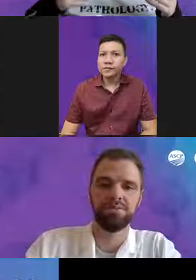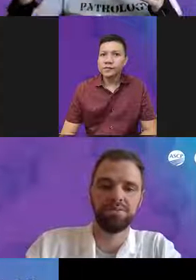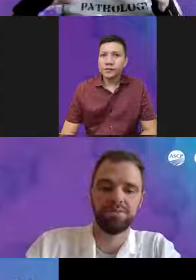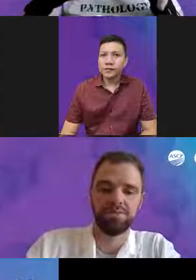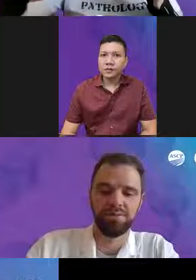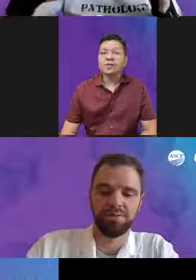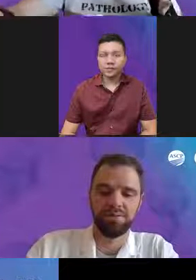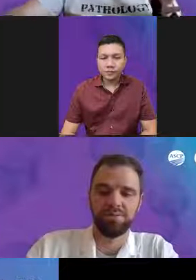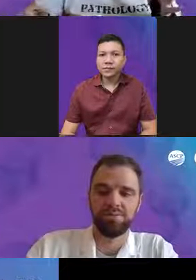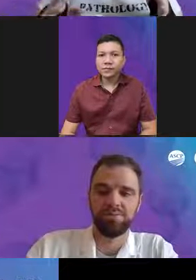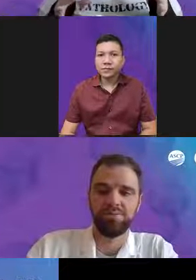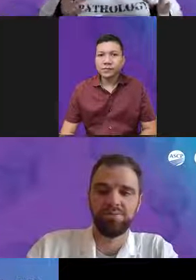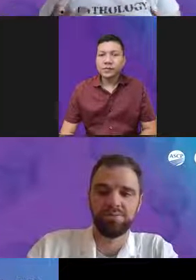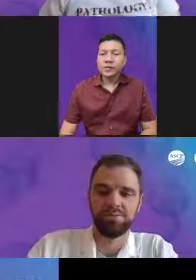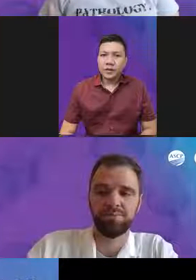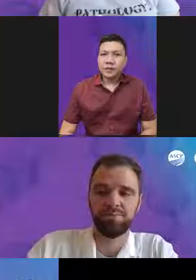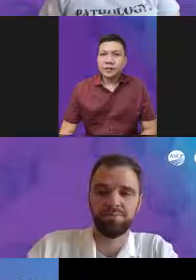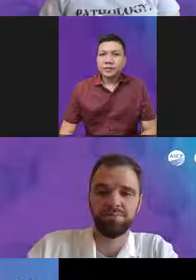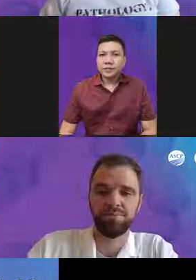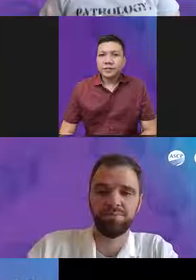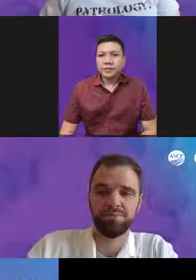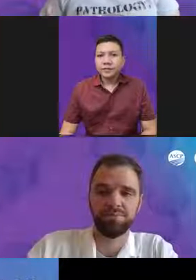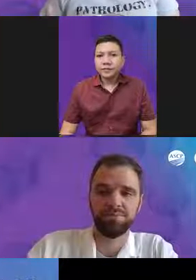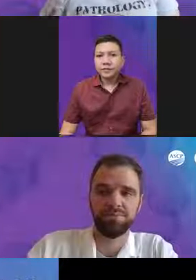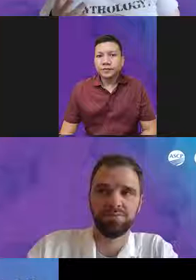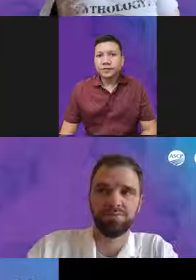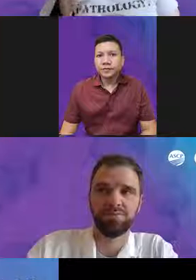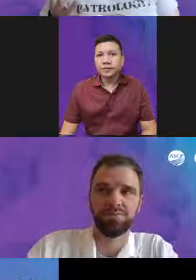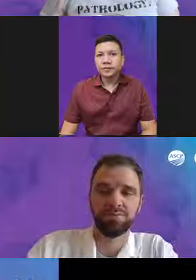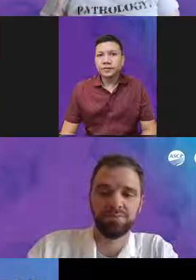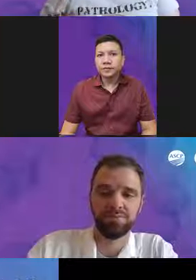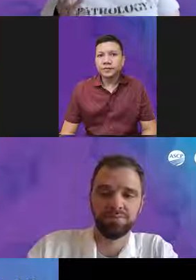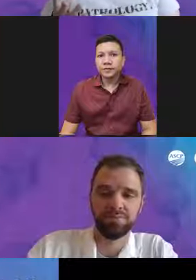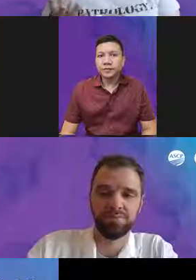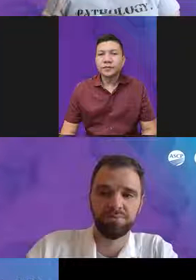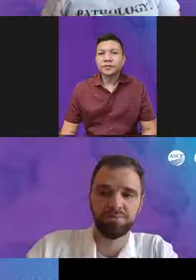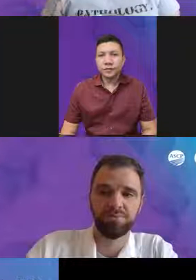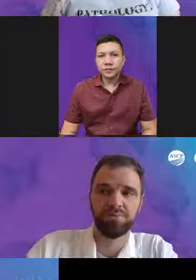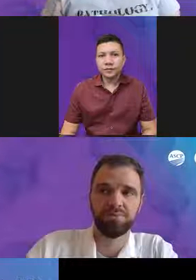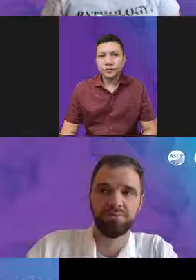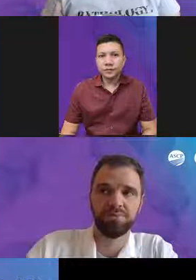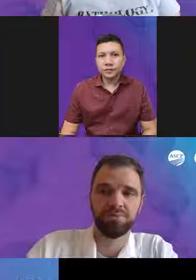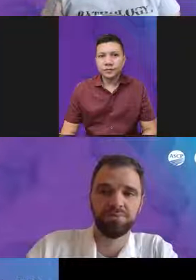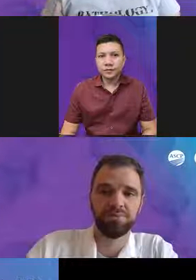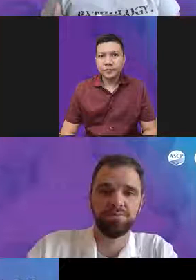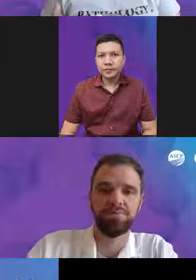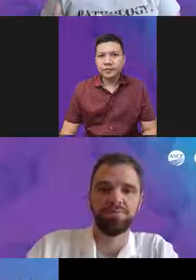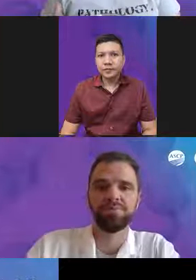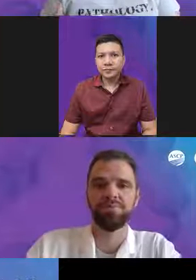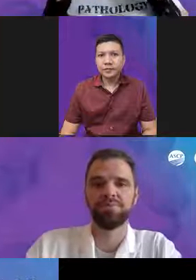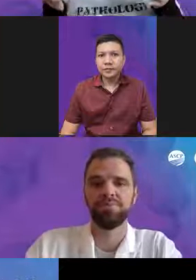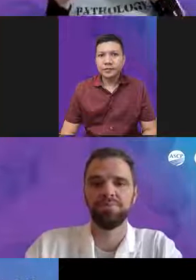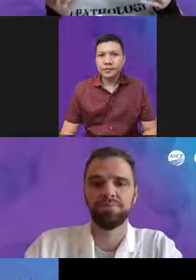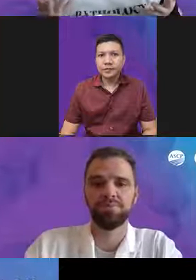take out or push out the different types of molecules that are involved in acid-base